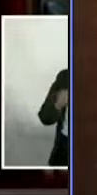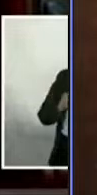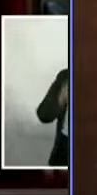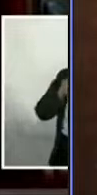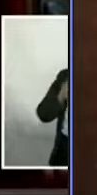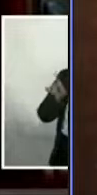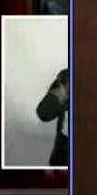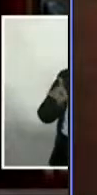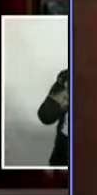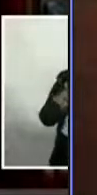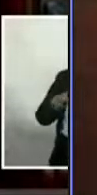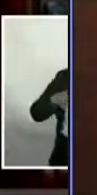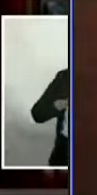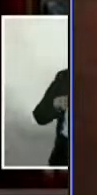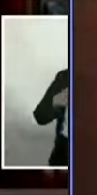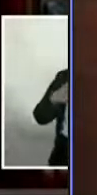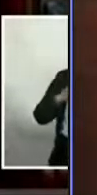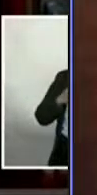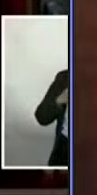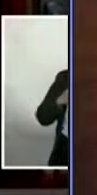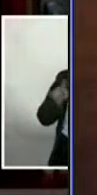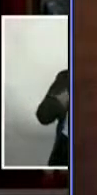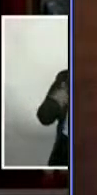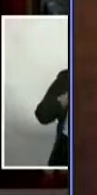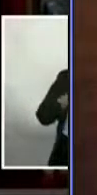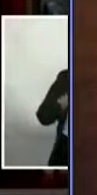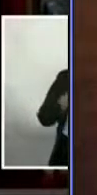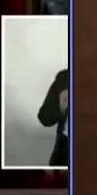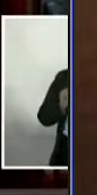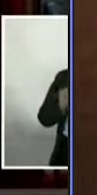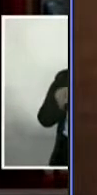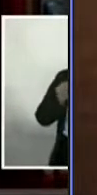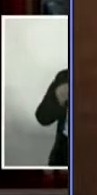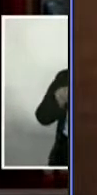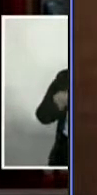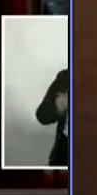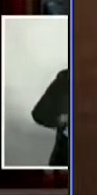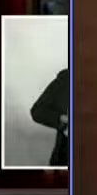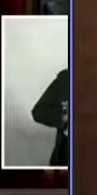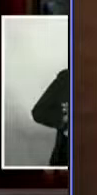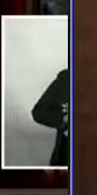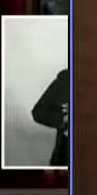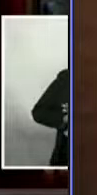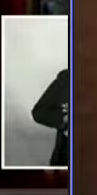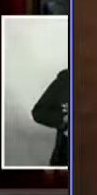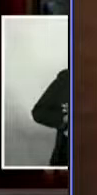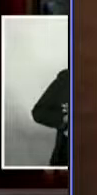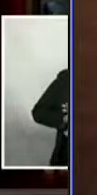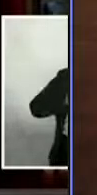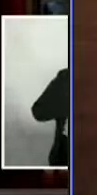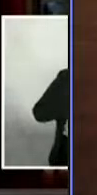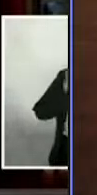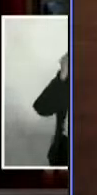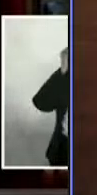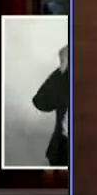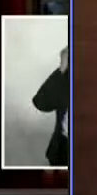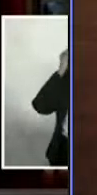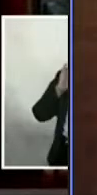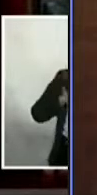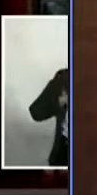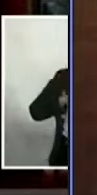environmentally sustainable development and climate resilience in the province. As you may be aware, we have been providing environmental services using